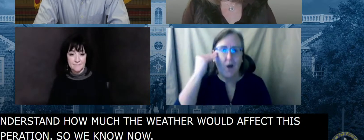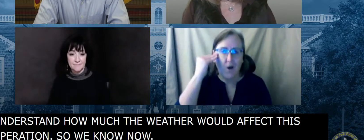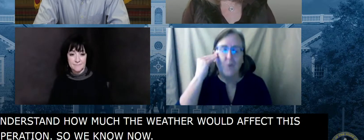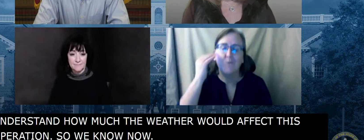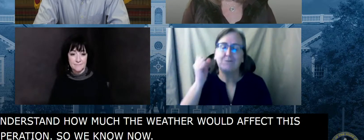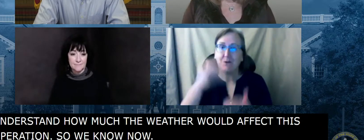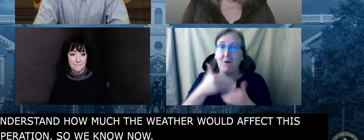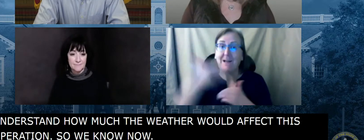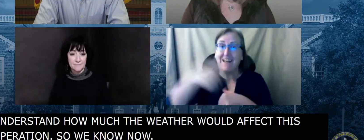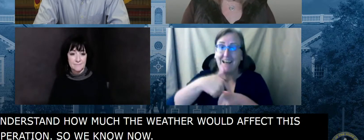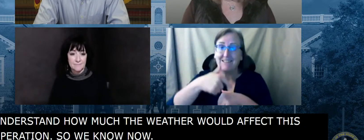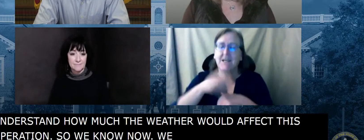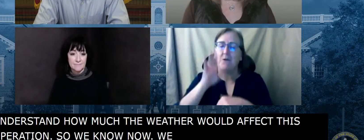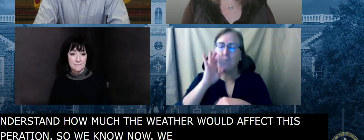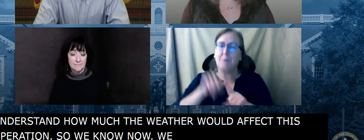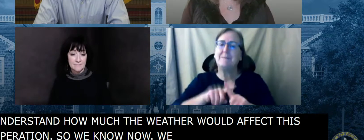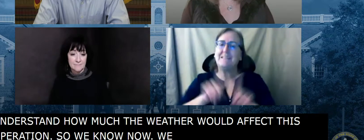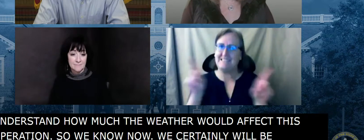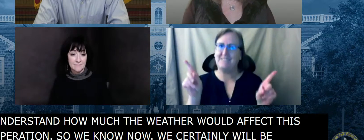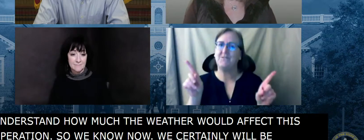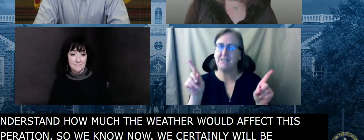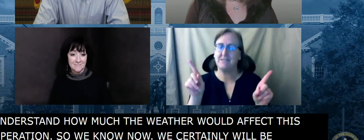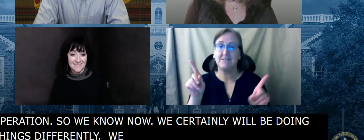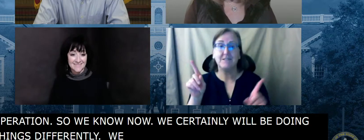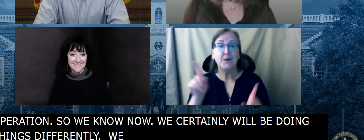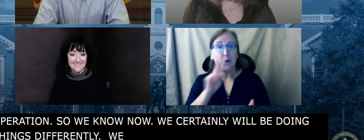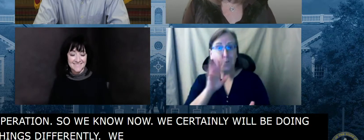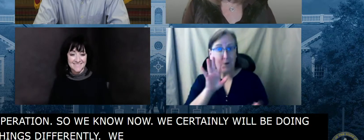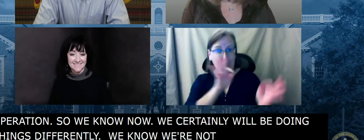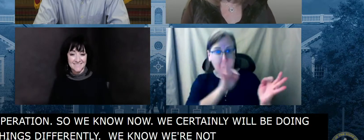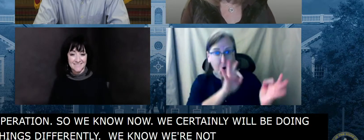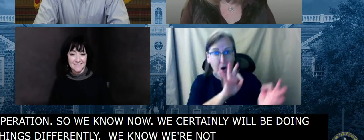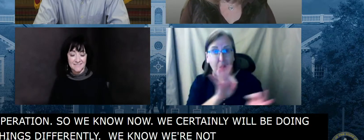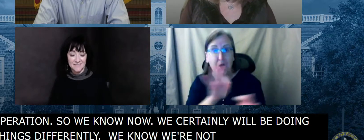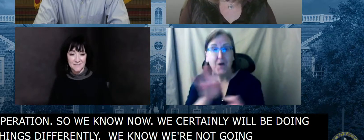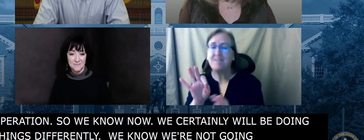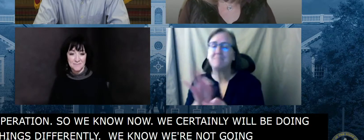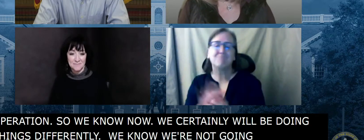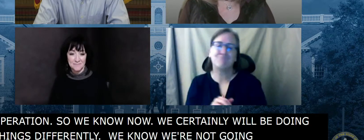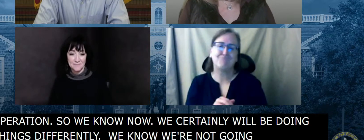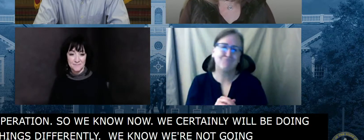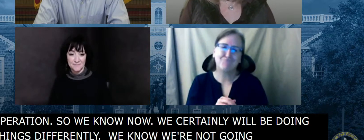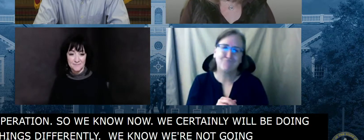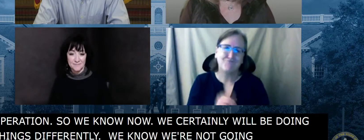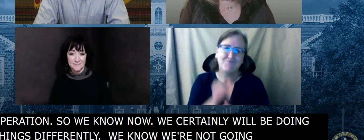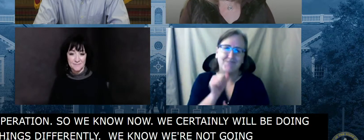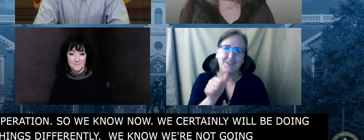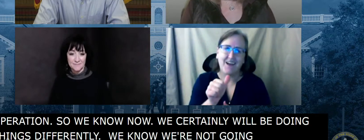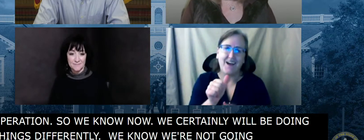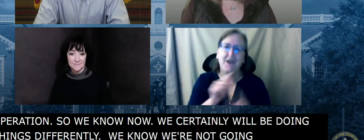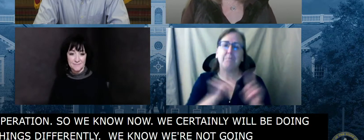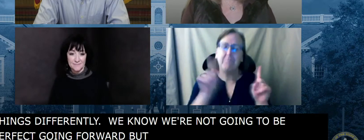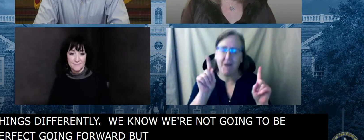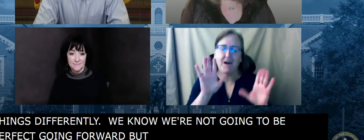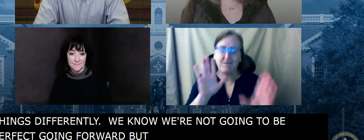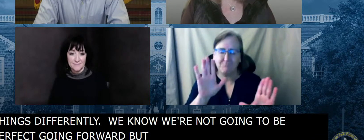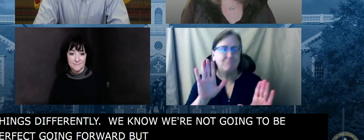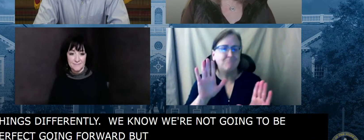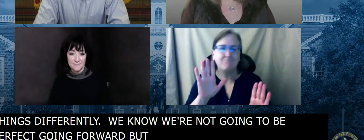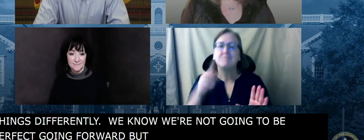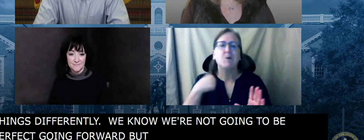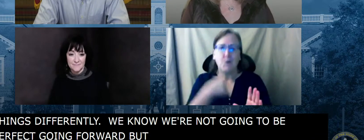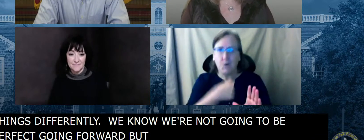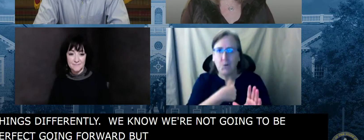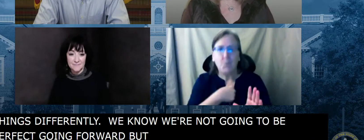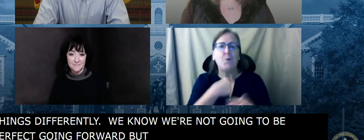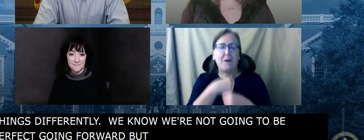doing things differently. We know we're not going to be perfect going forward, but we certainly have